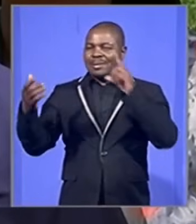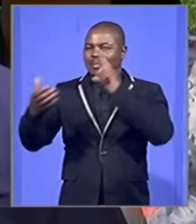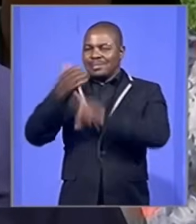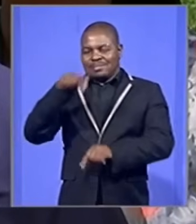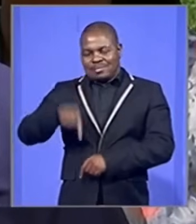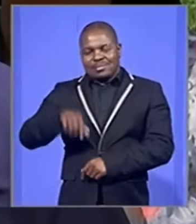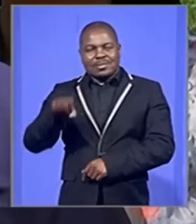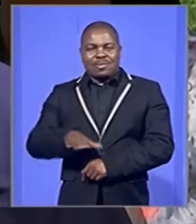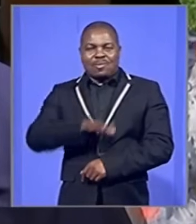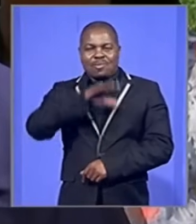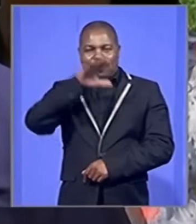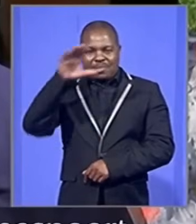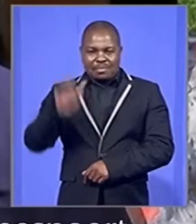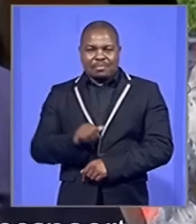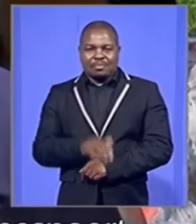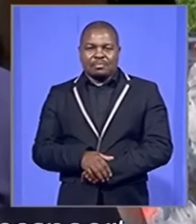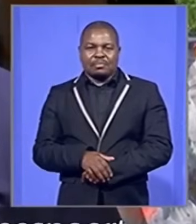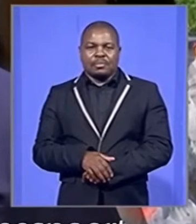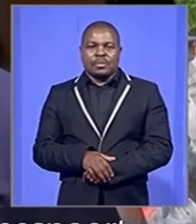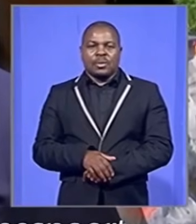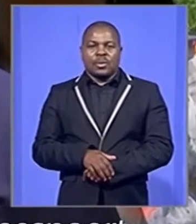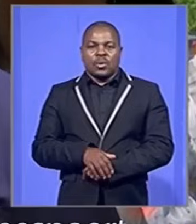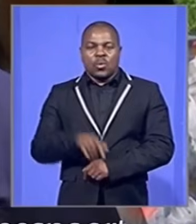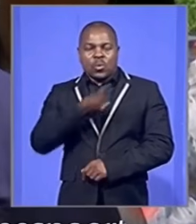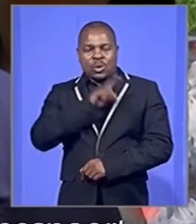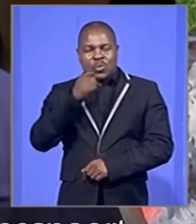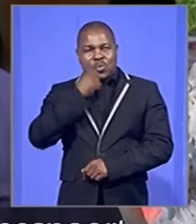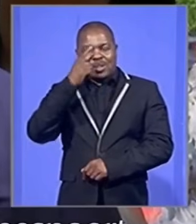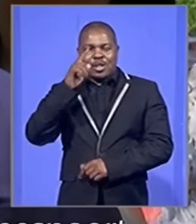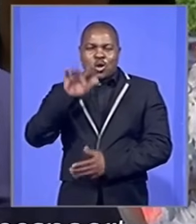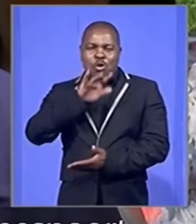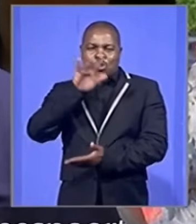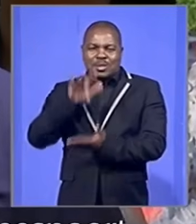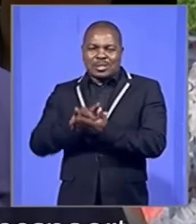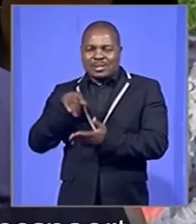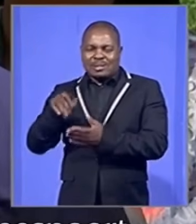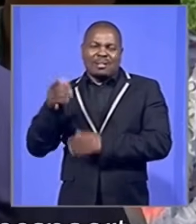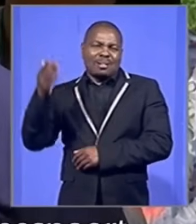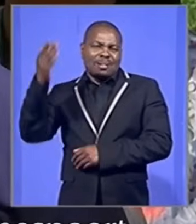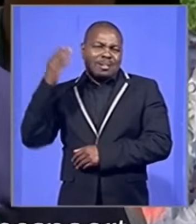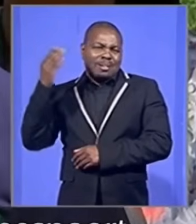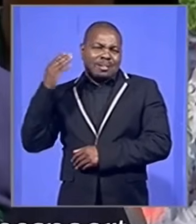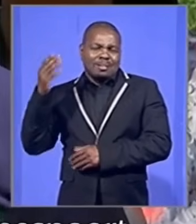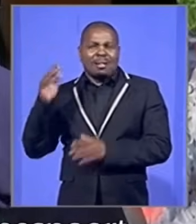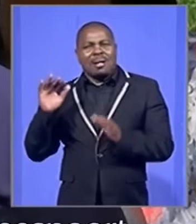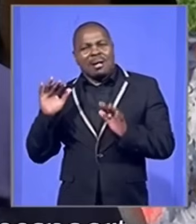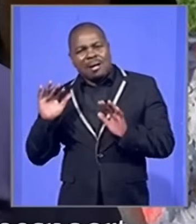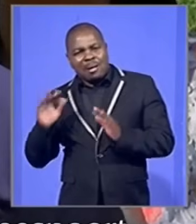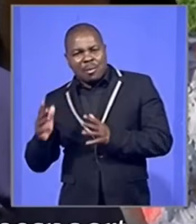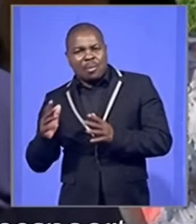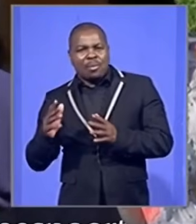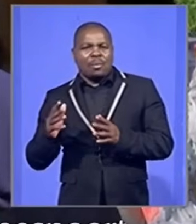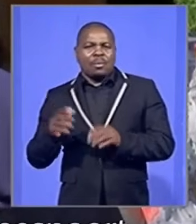milestone, given the context where it was in terms of